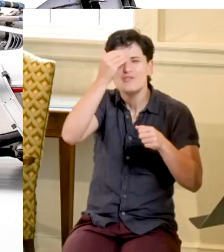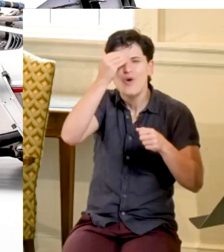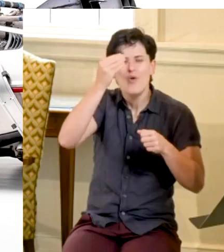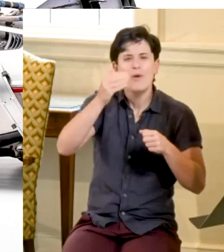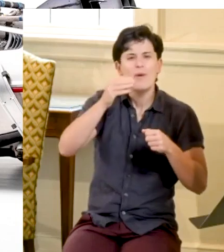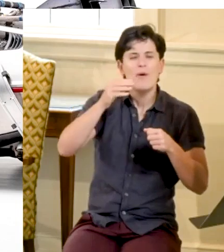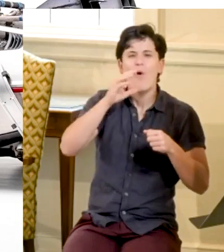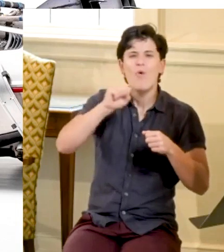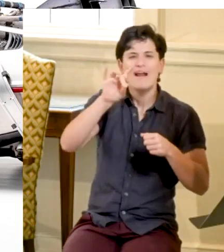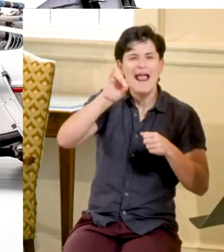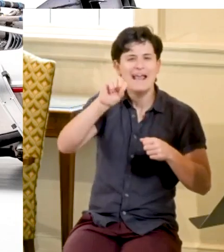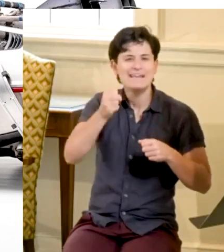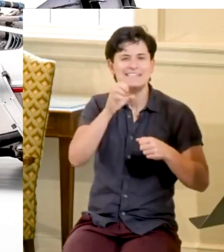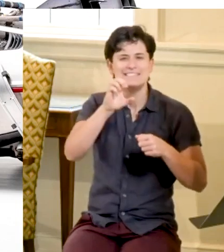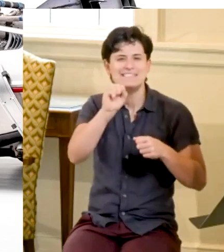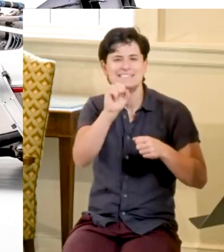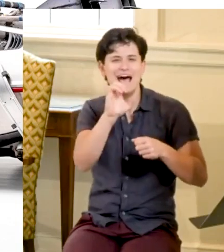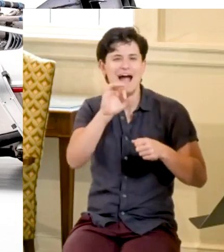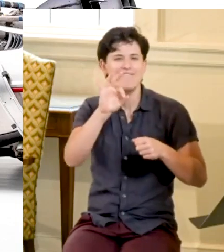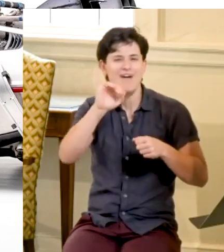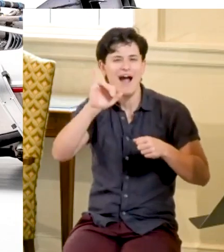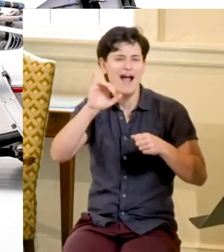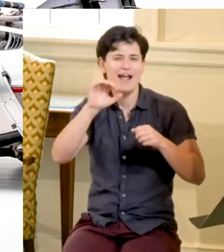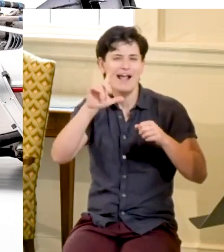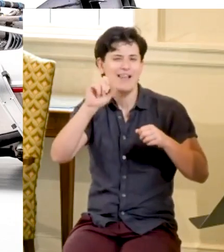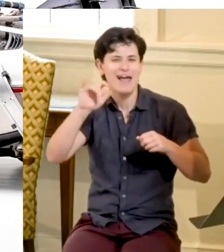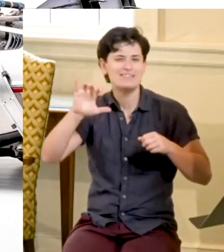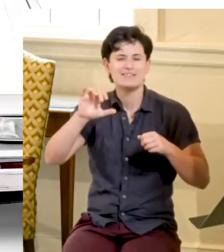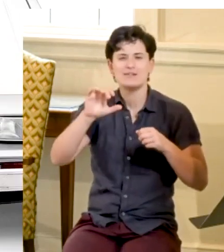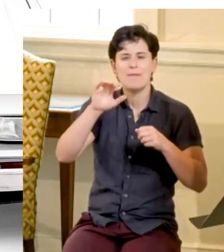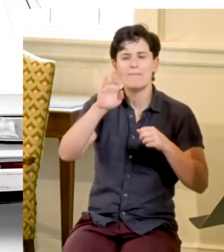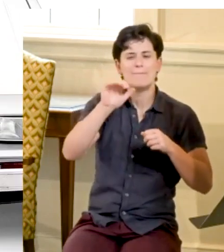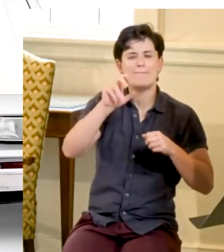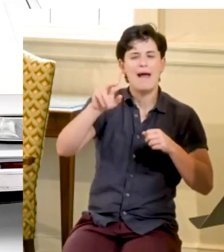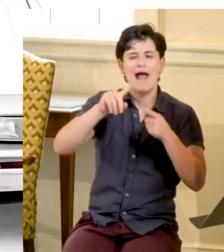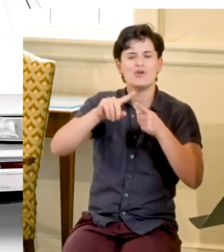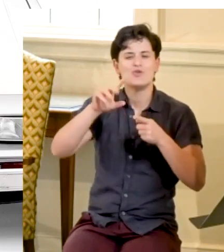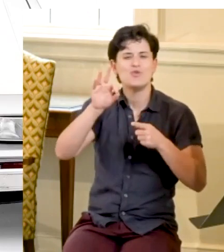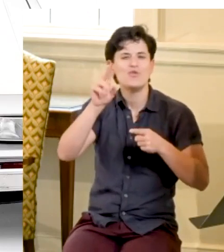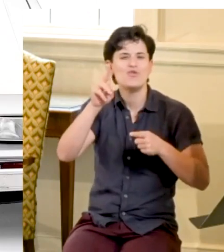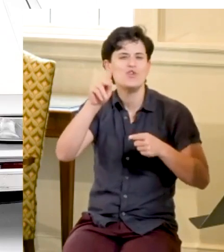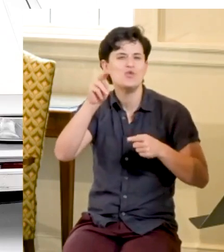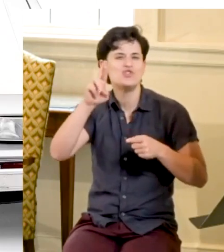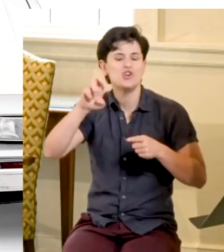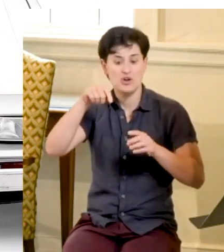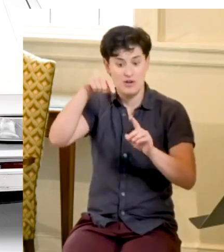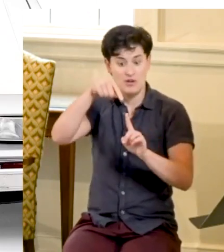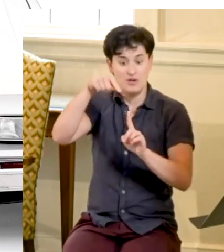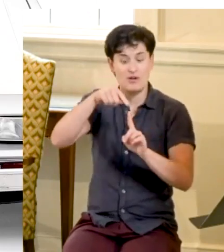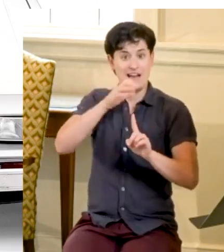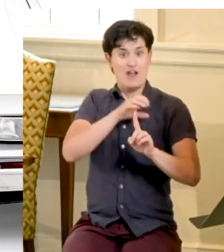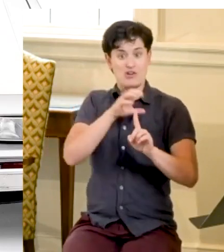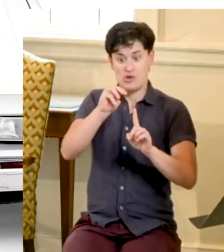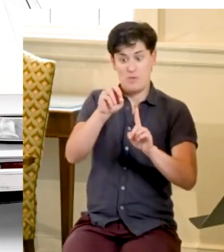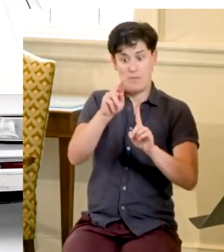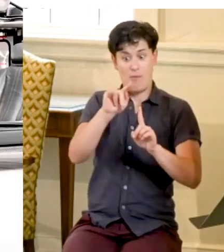to the Future, where the main character, Marty McFly, almost erased himself from existence, where would you